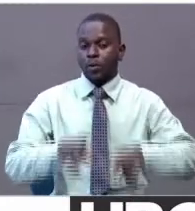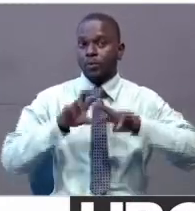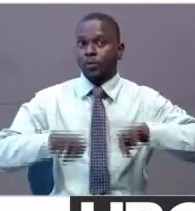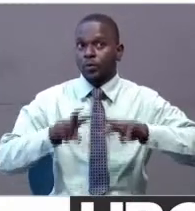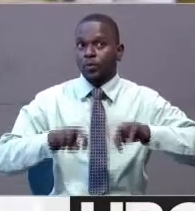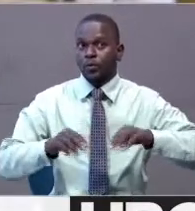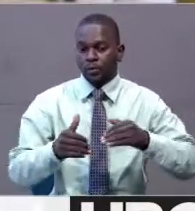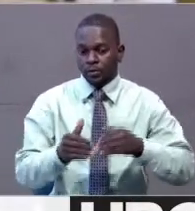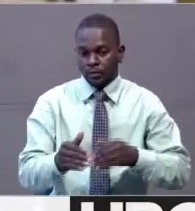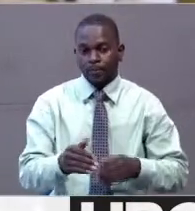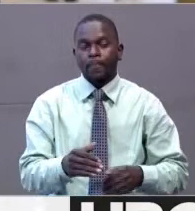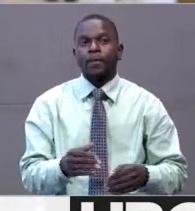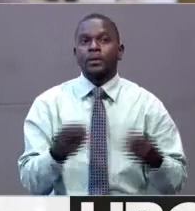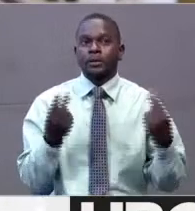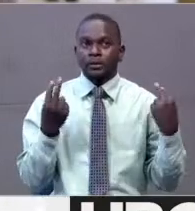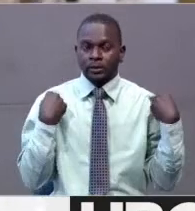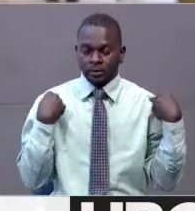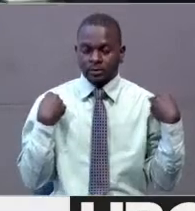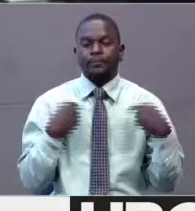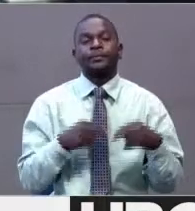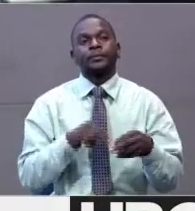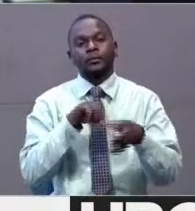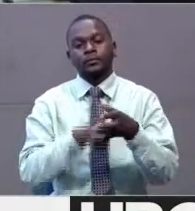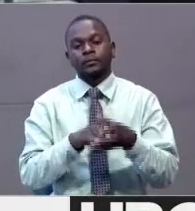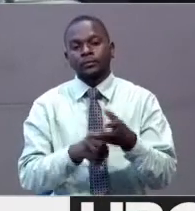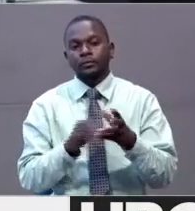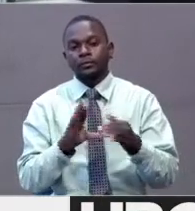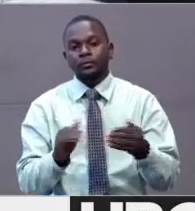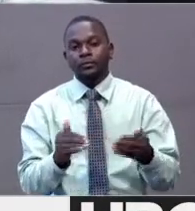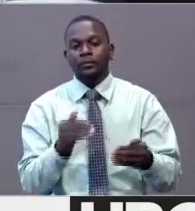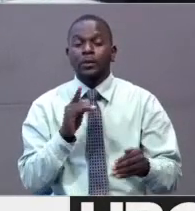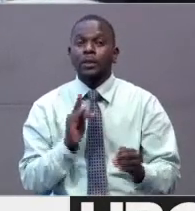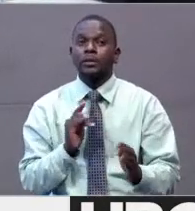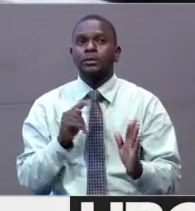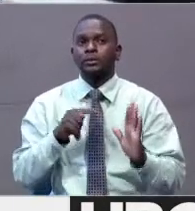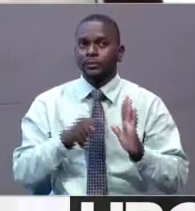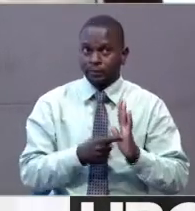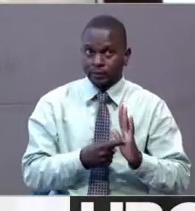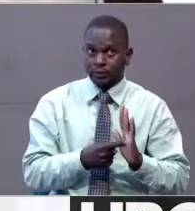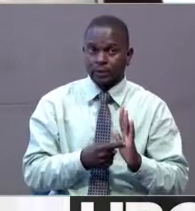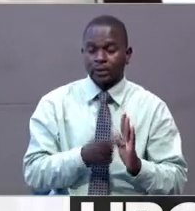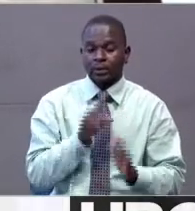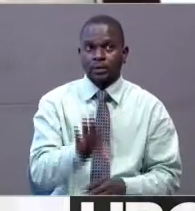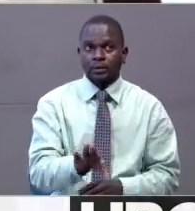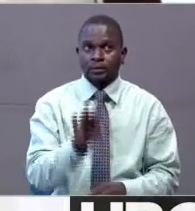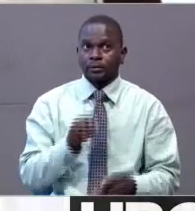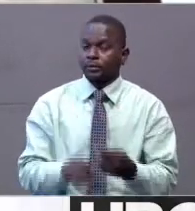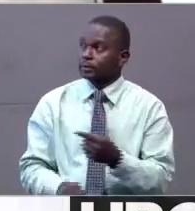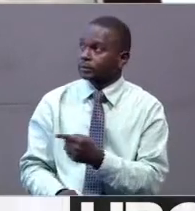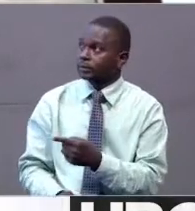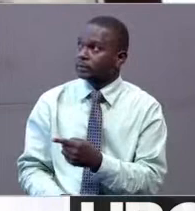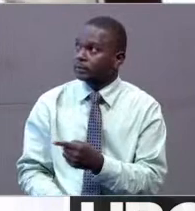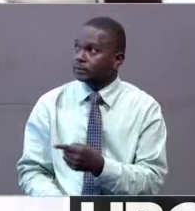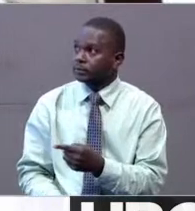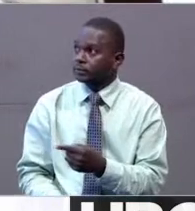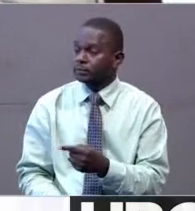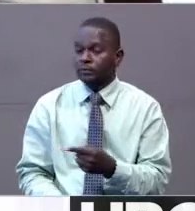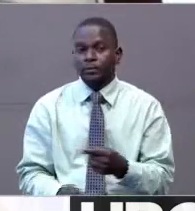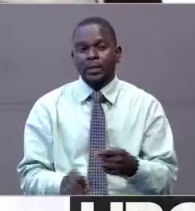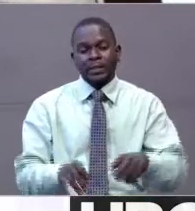investigated. A senior officer from the Minister of Lands, Wilson Ogalo, pointed out the findings. The survey